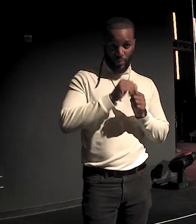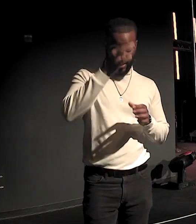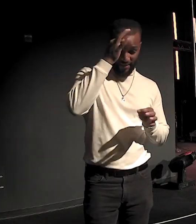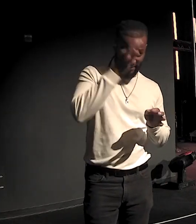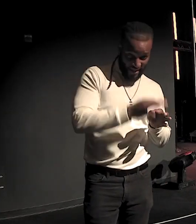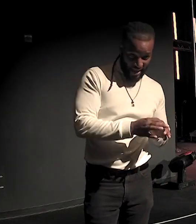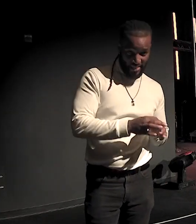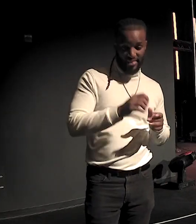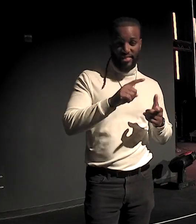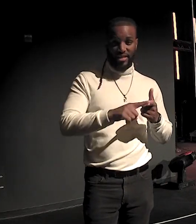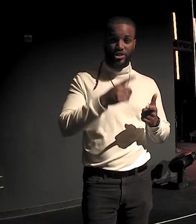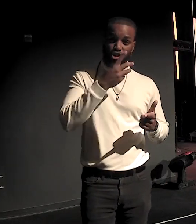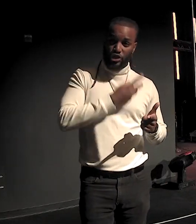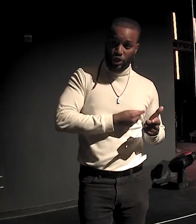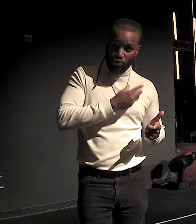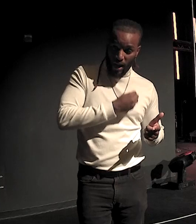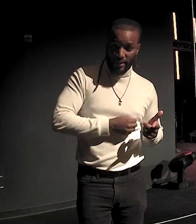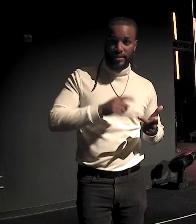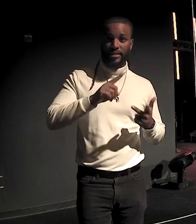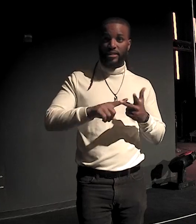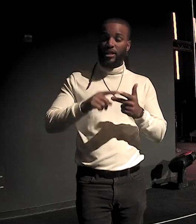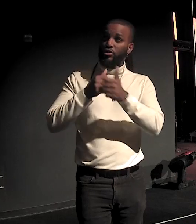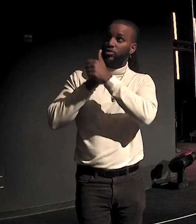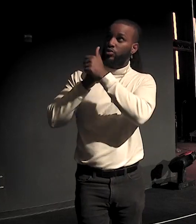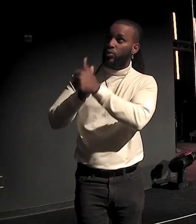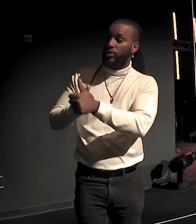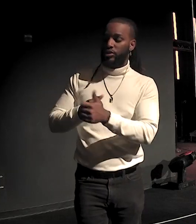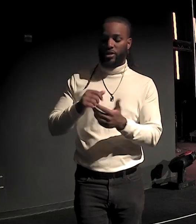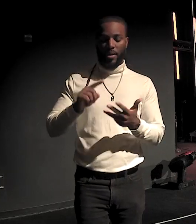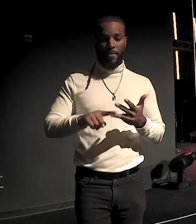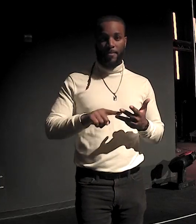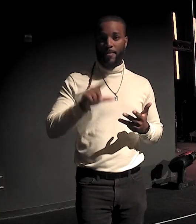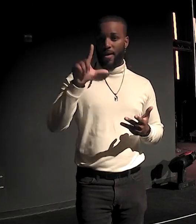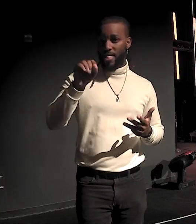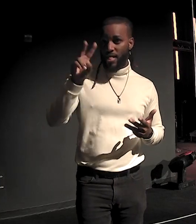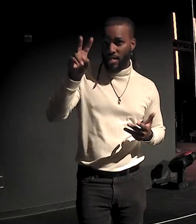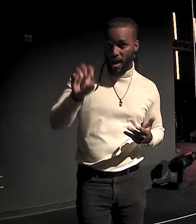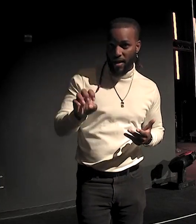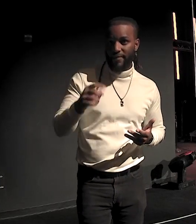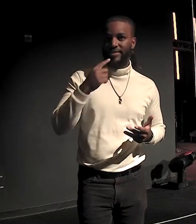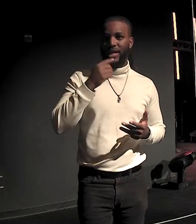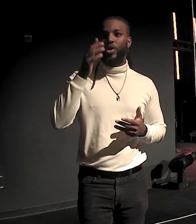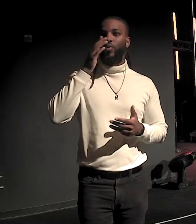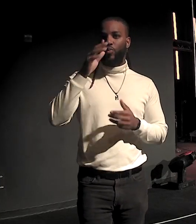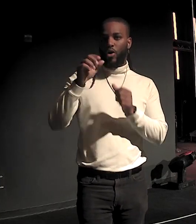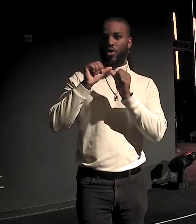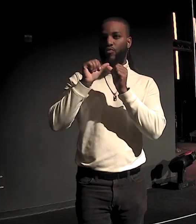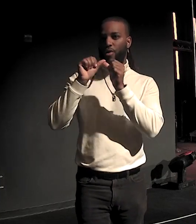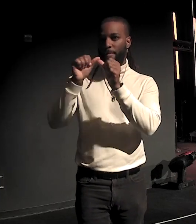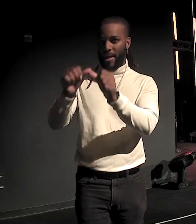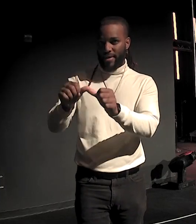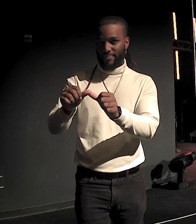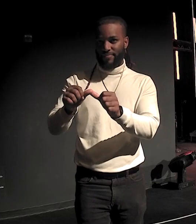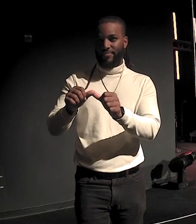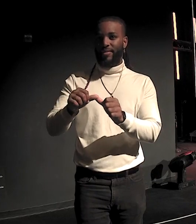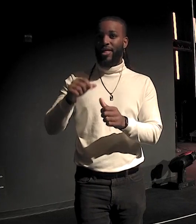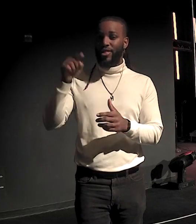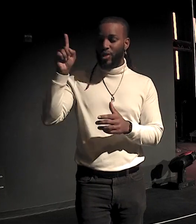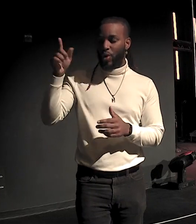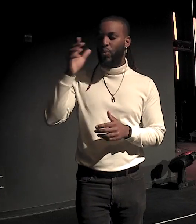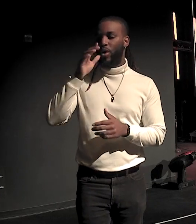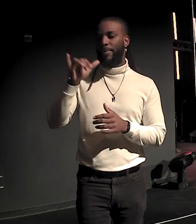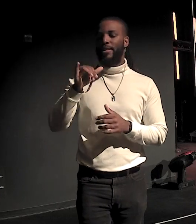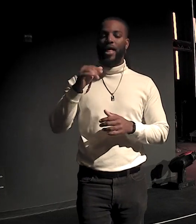in generosity, in stewardship, in love, that it says will remain, and those will be like